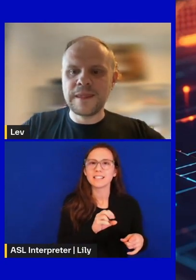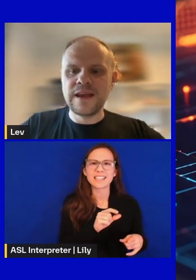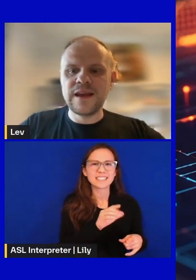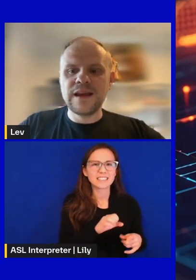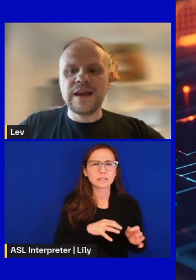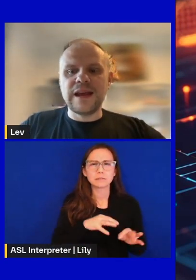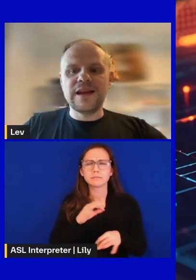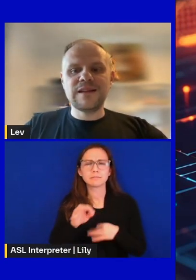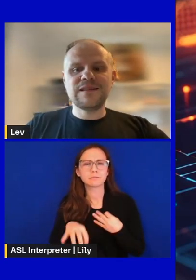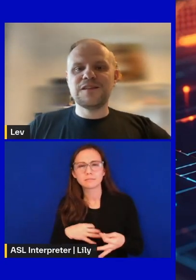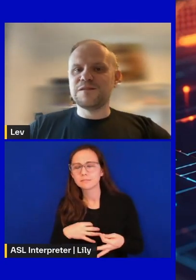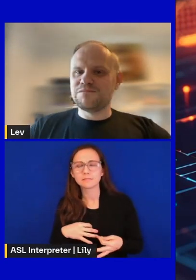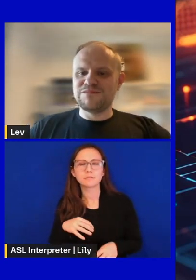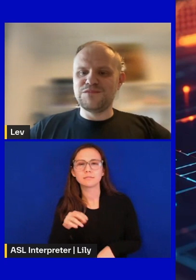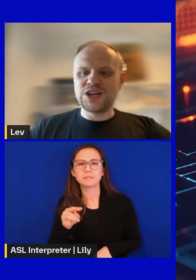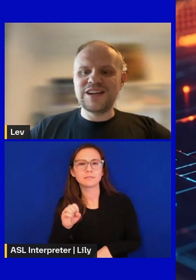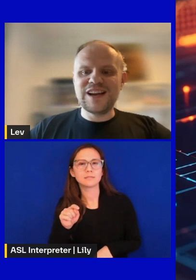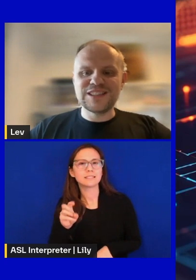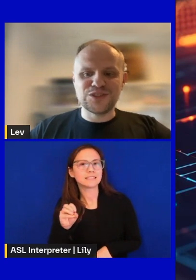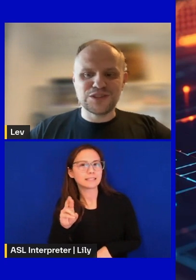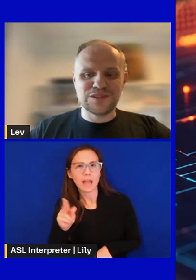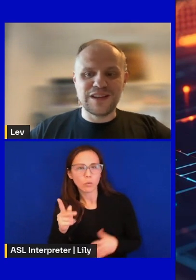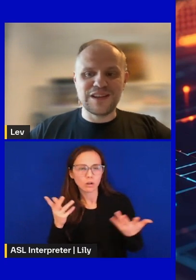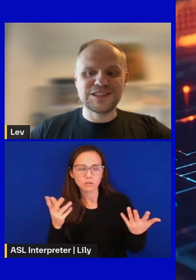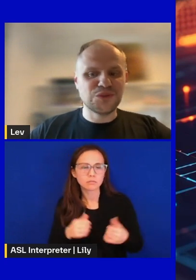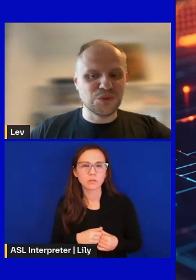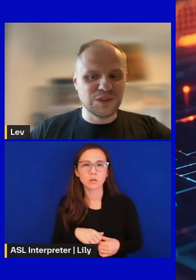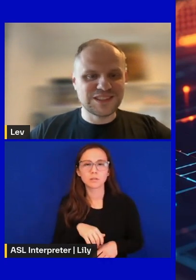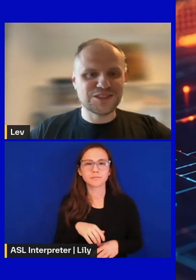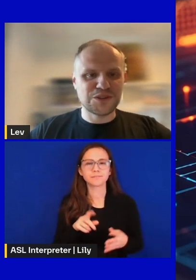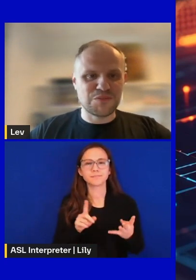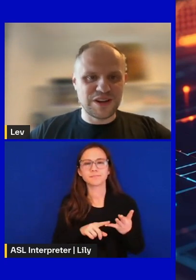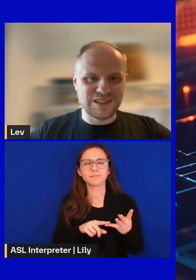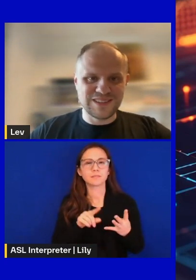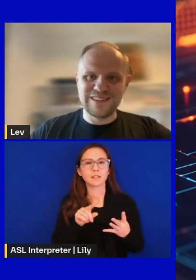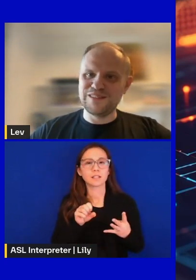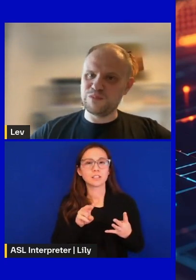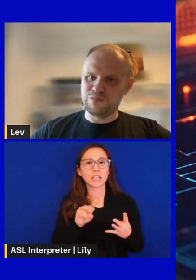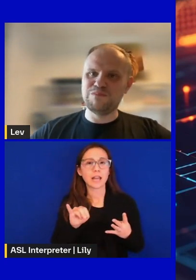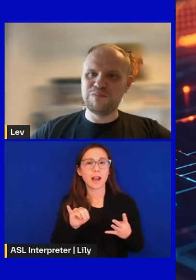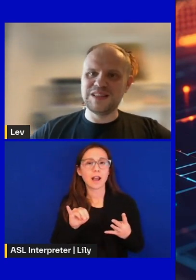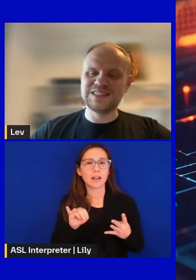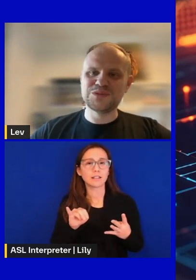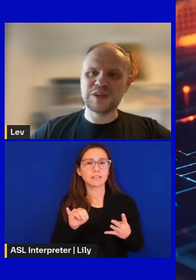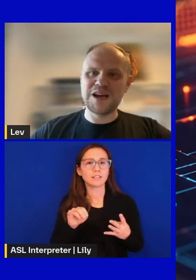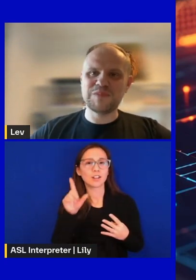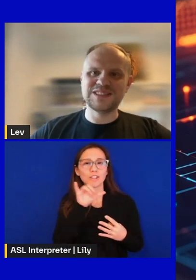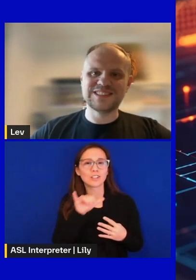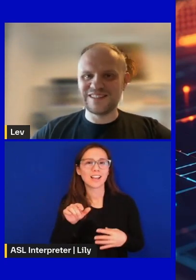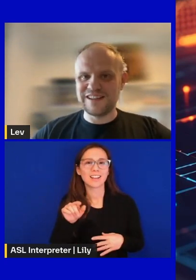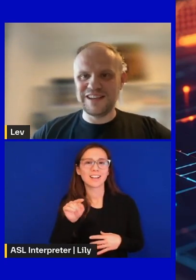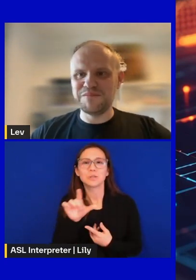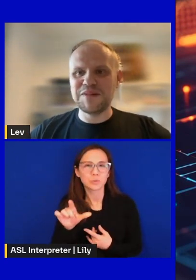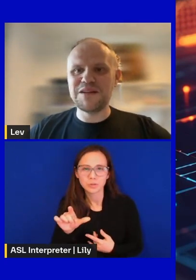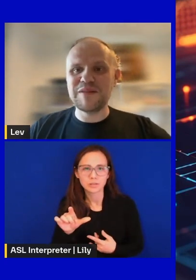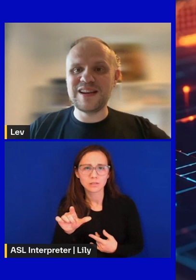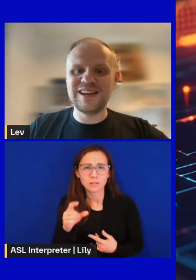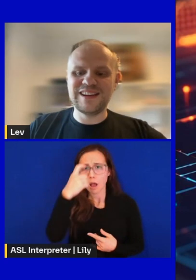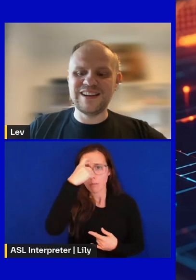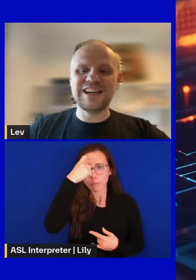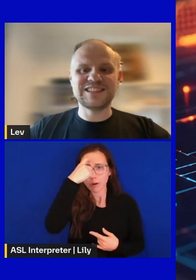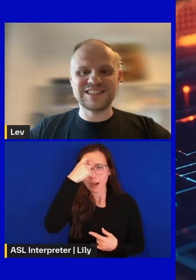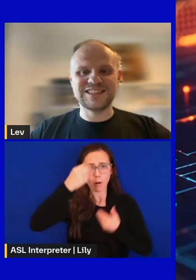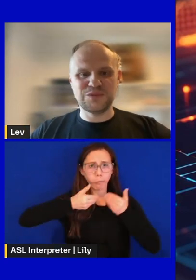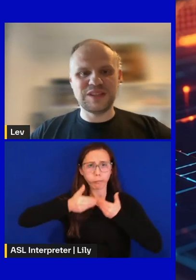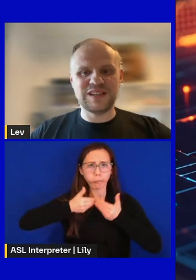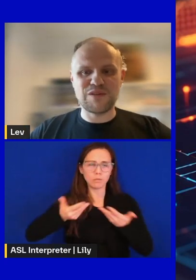this. And GenAI is it's a tool. It's not a brain. But this is what happens in